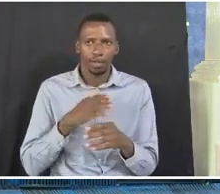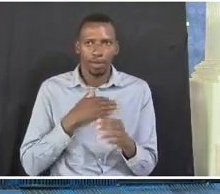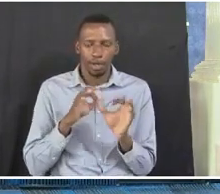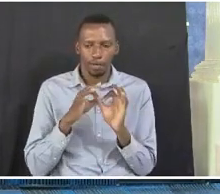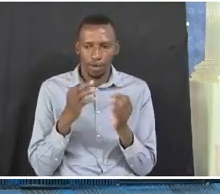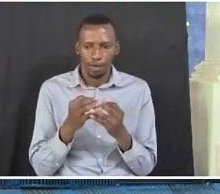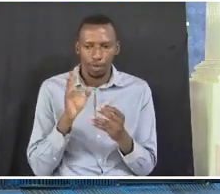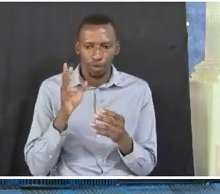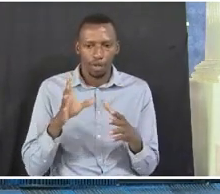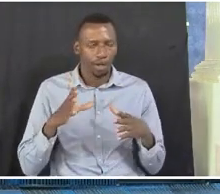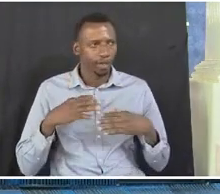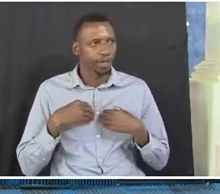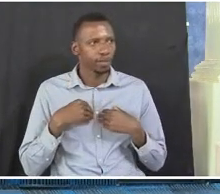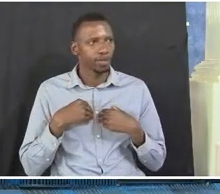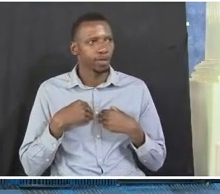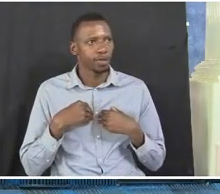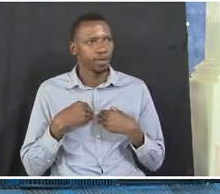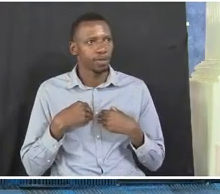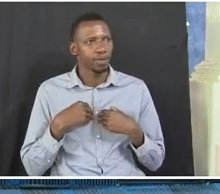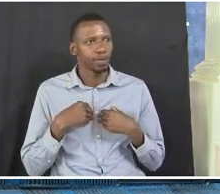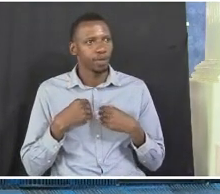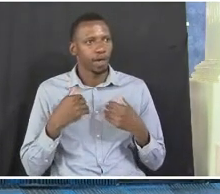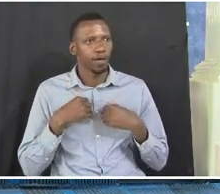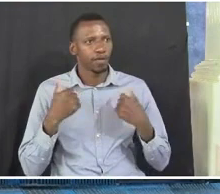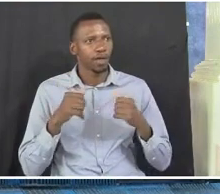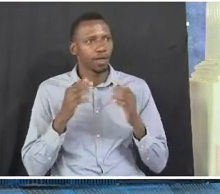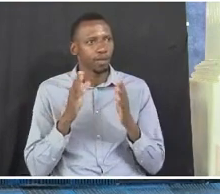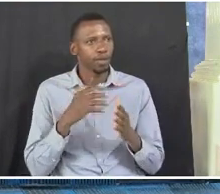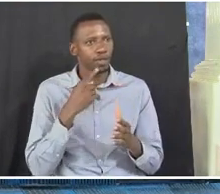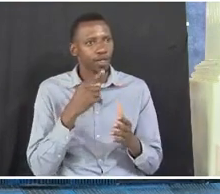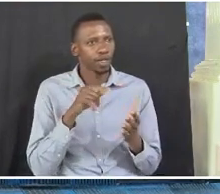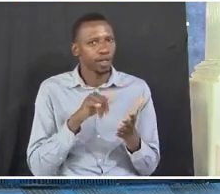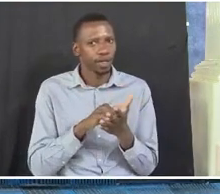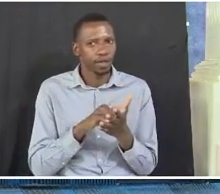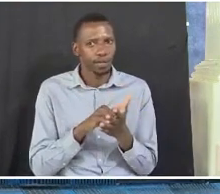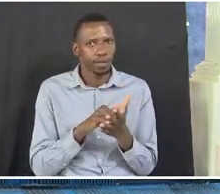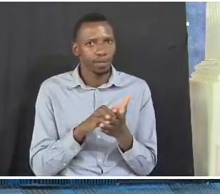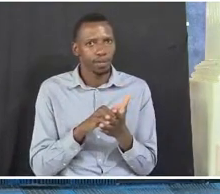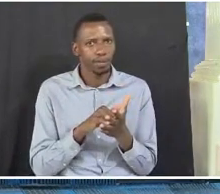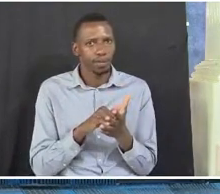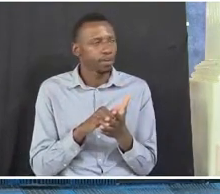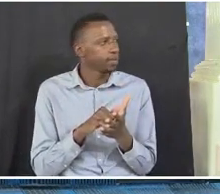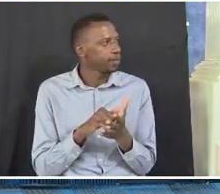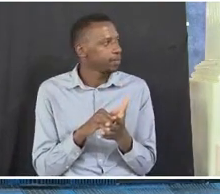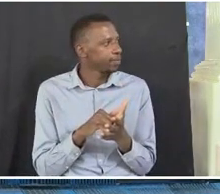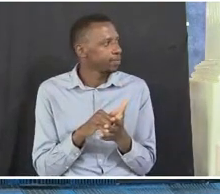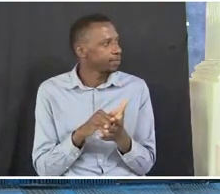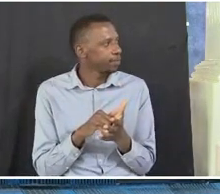will come to accept you as Lord and Savior. Do we have anyone saying like that? That gracious Father,